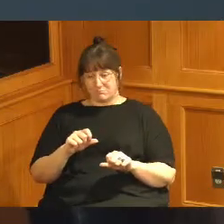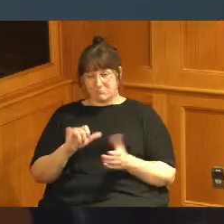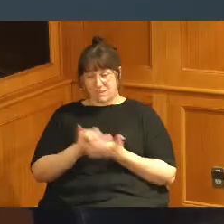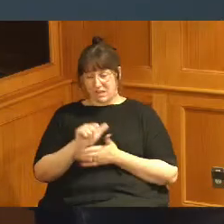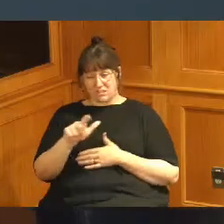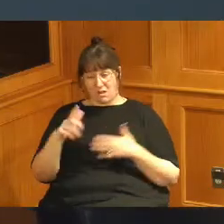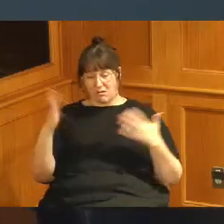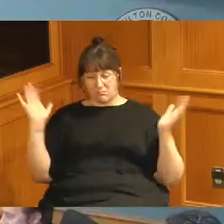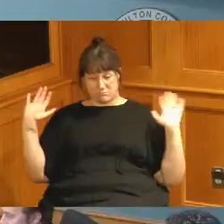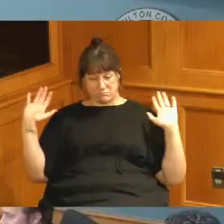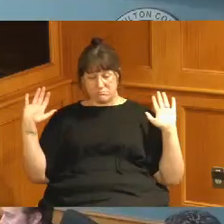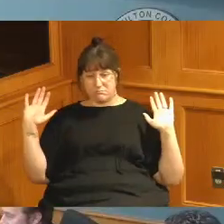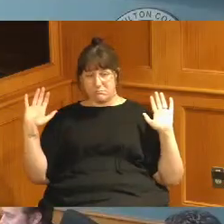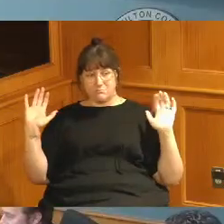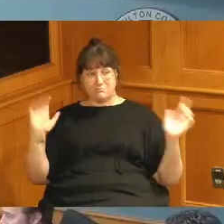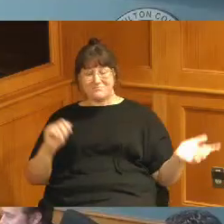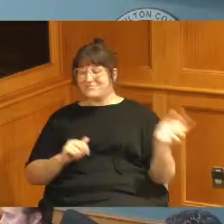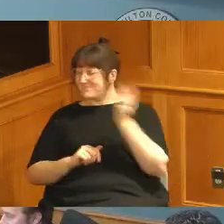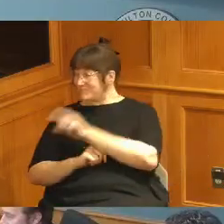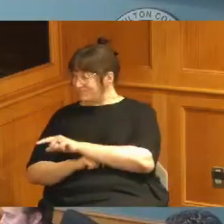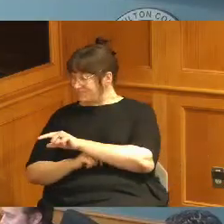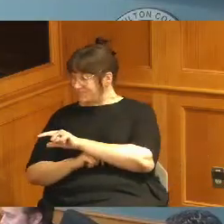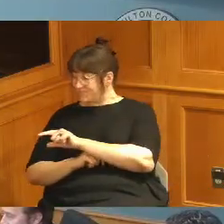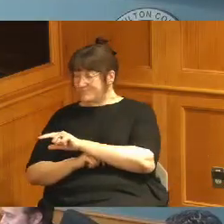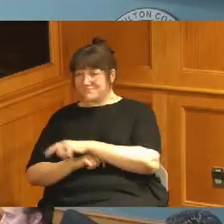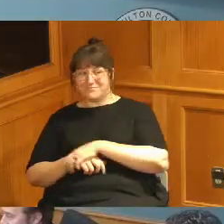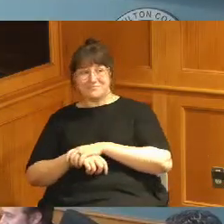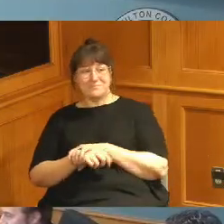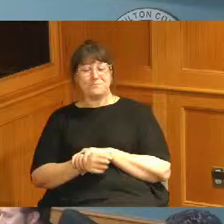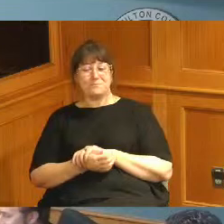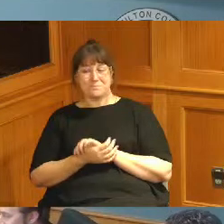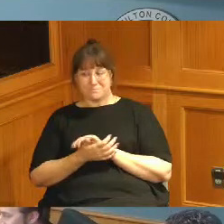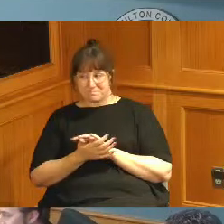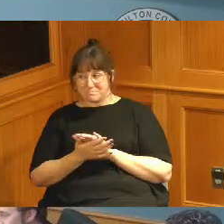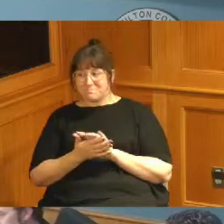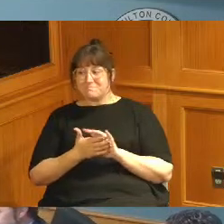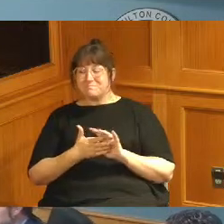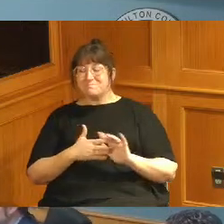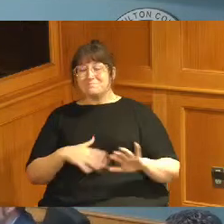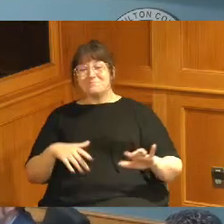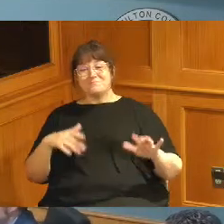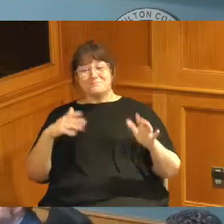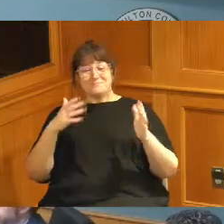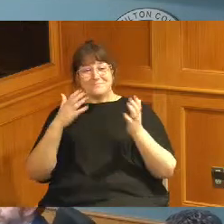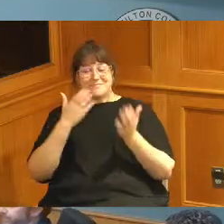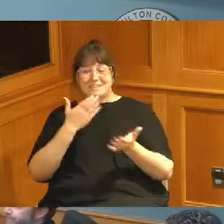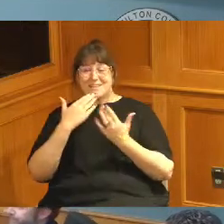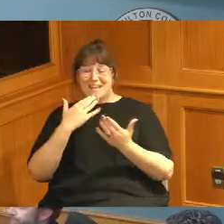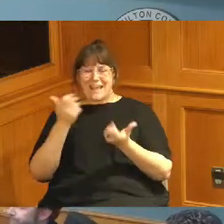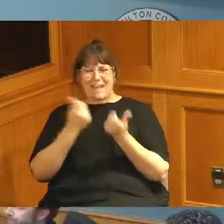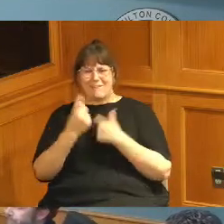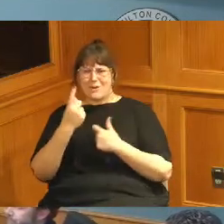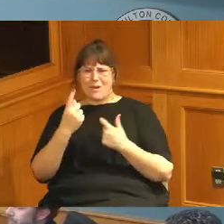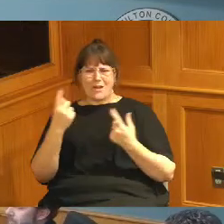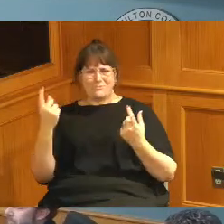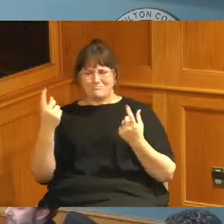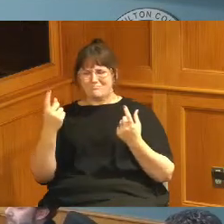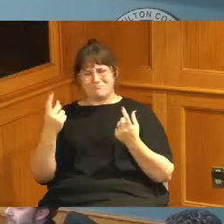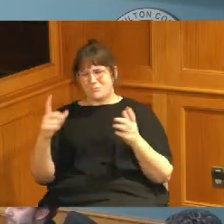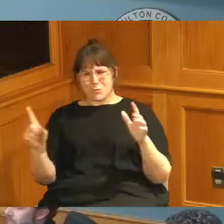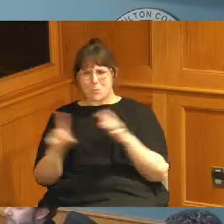you. Thank you. Commissioner Reese? I want to thank everyone who came down, everyone